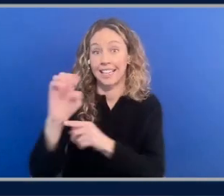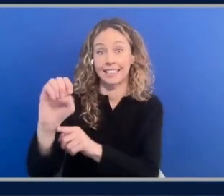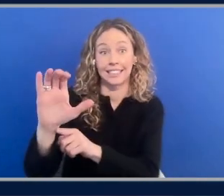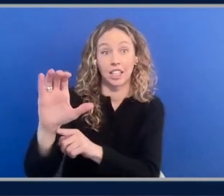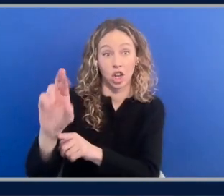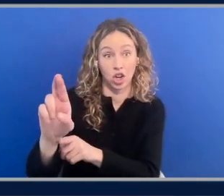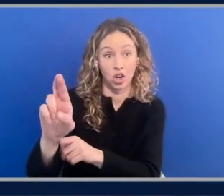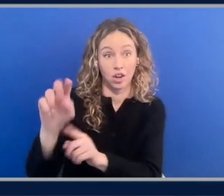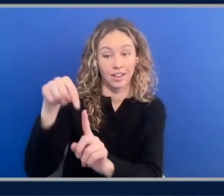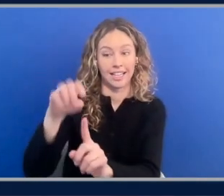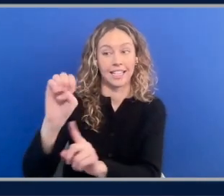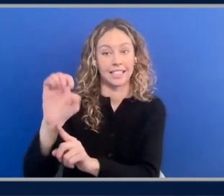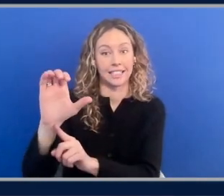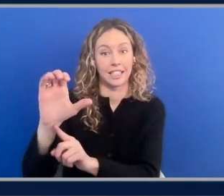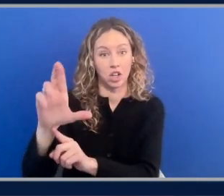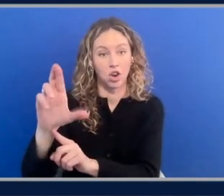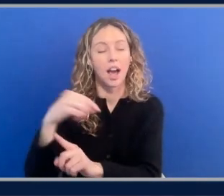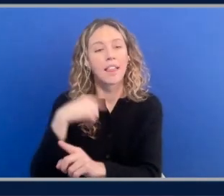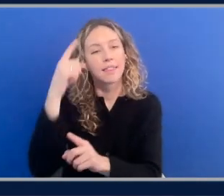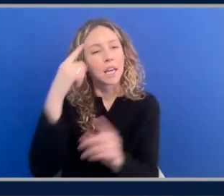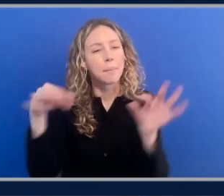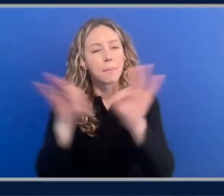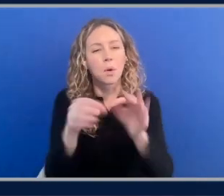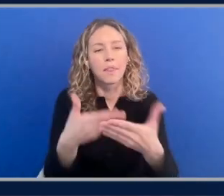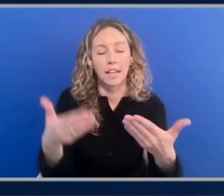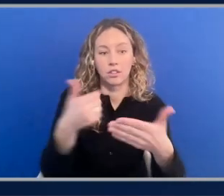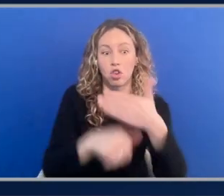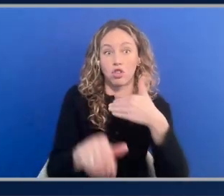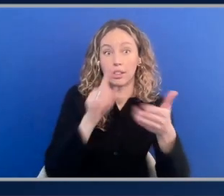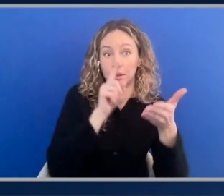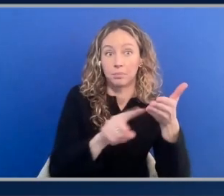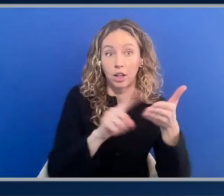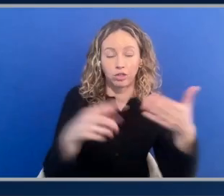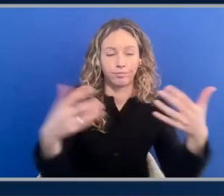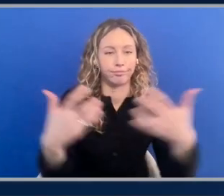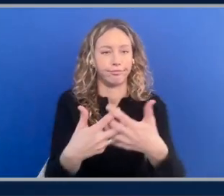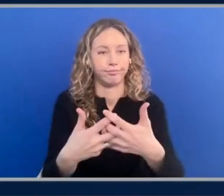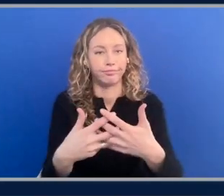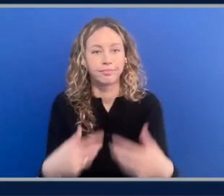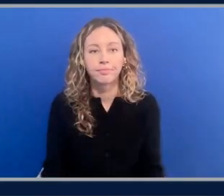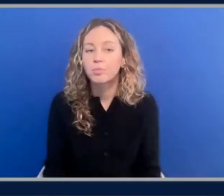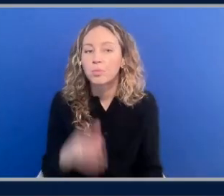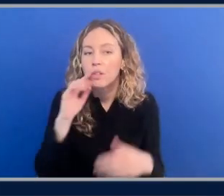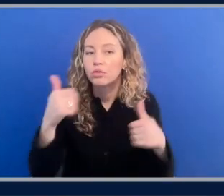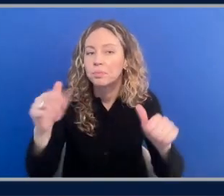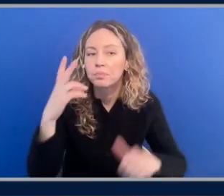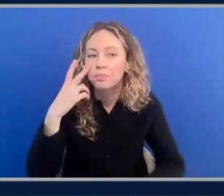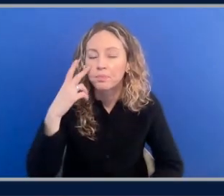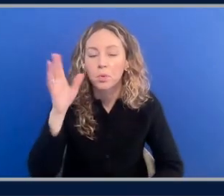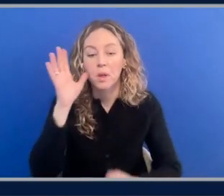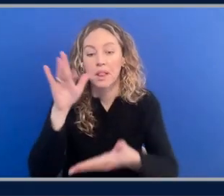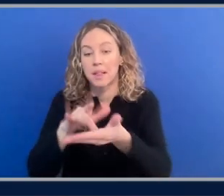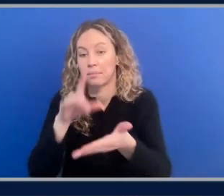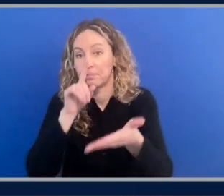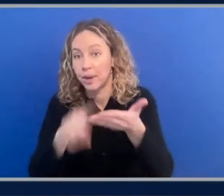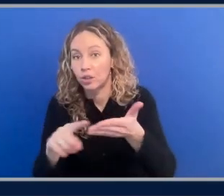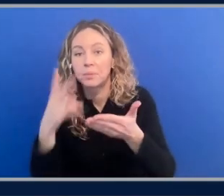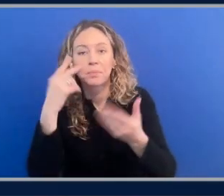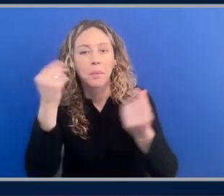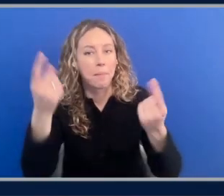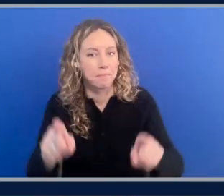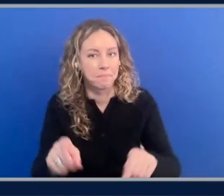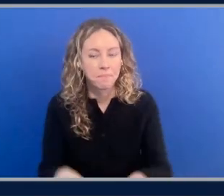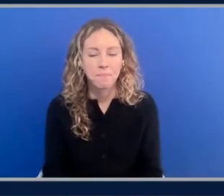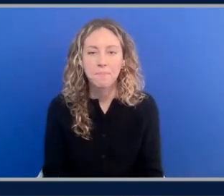that there's some unique integrations with inspector and ECR that make me think that it's probably inspector. We're gonna try it. Okay, so I'm gonna click inspector, and let's see what happens. So click on